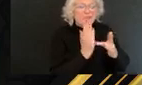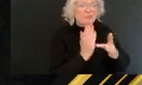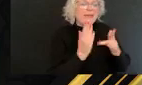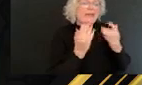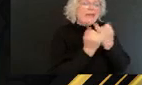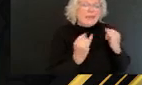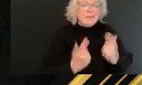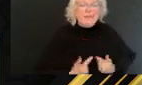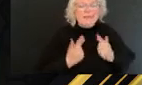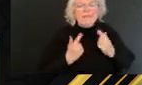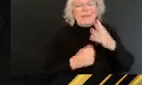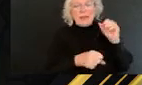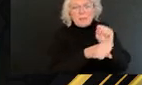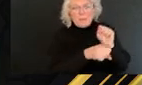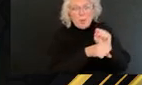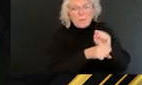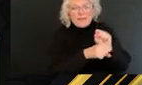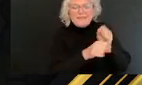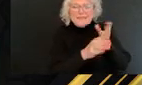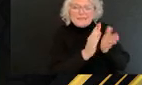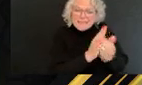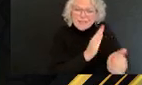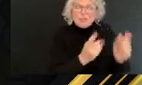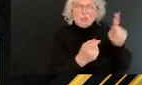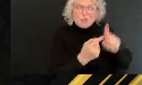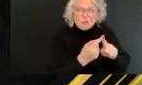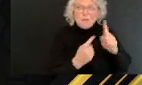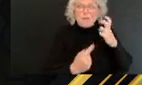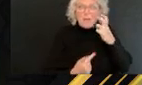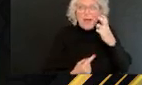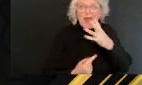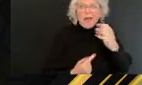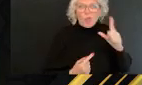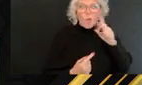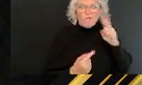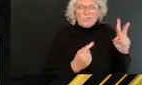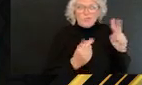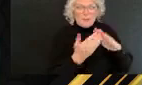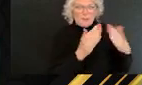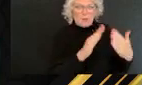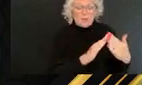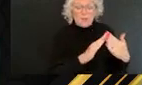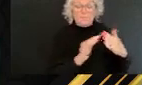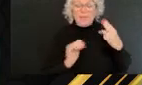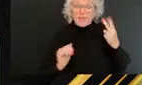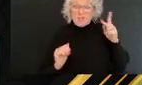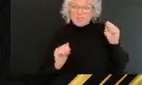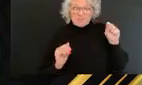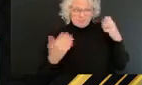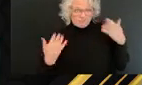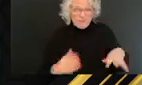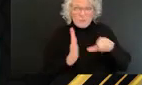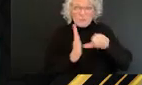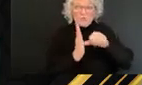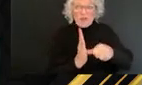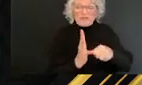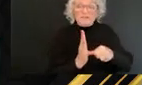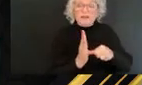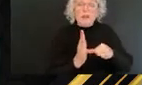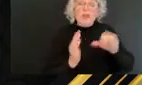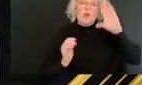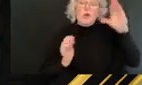living and employment skills to the blind and low vision community. What impressed the Helen Keller Services team was that rather than